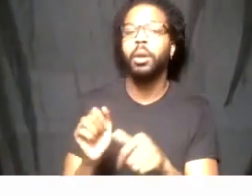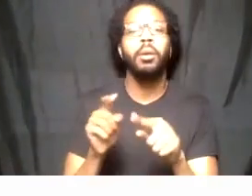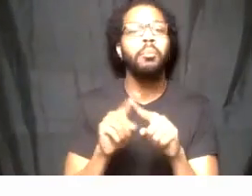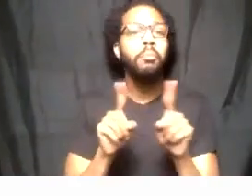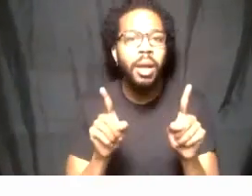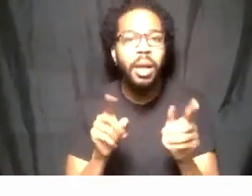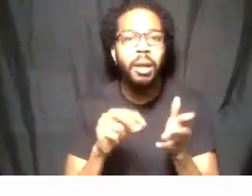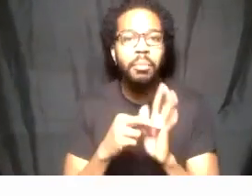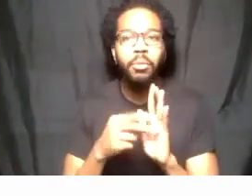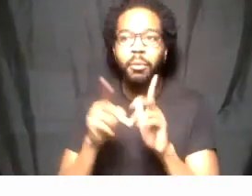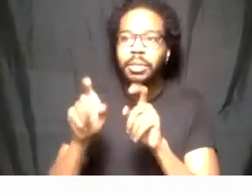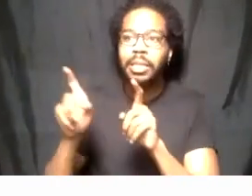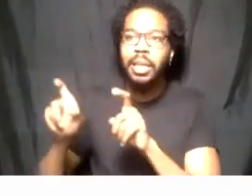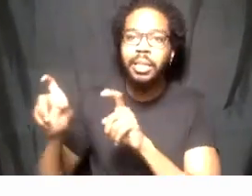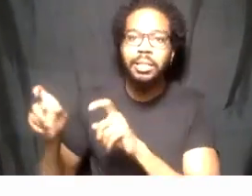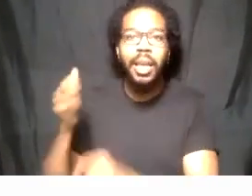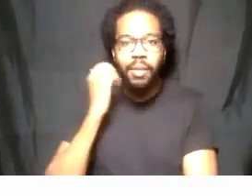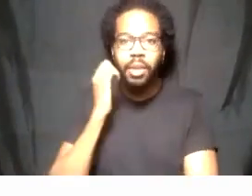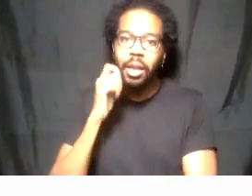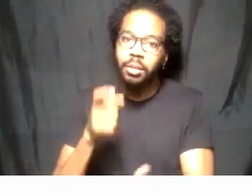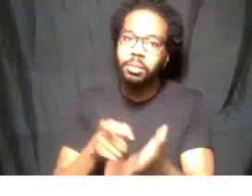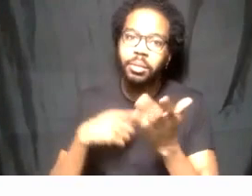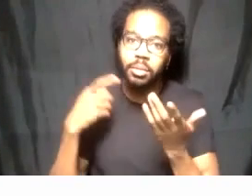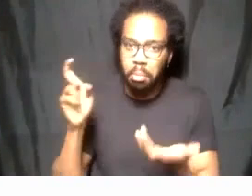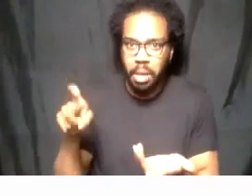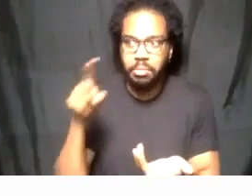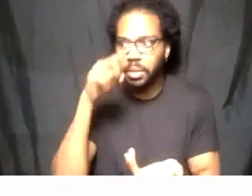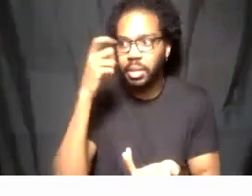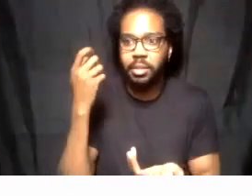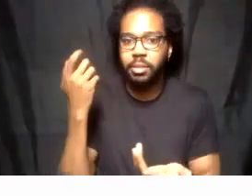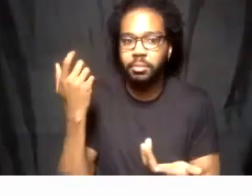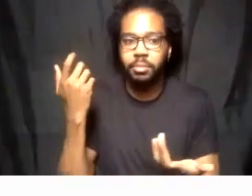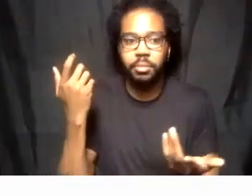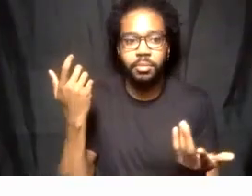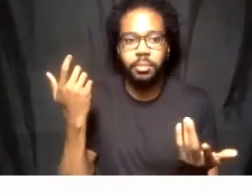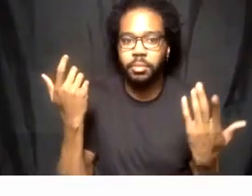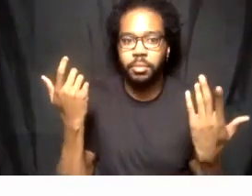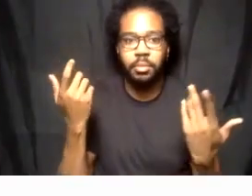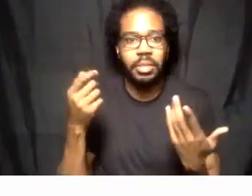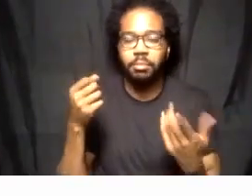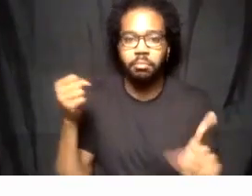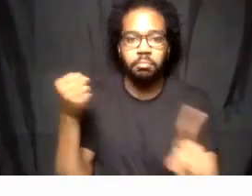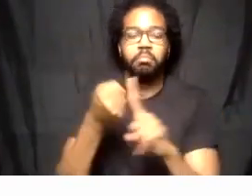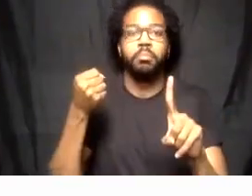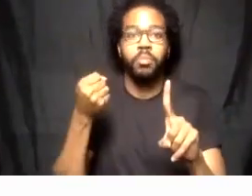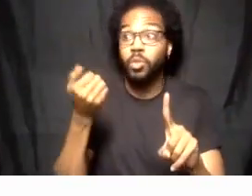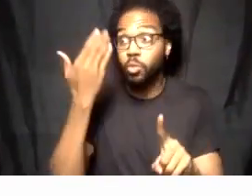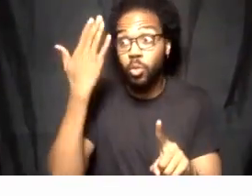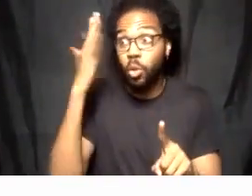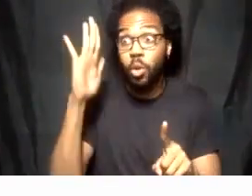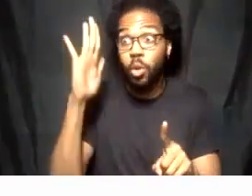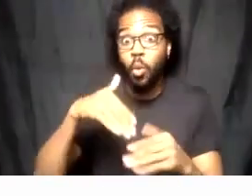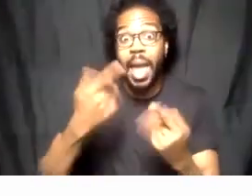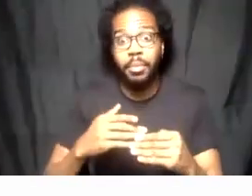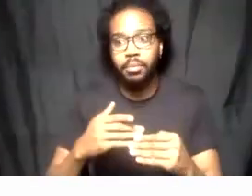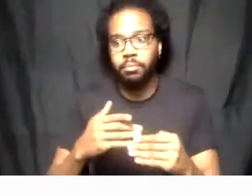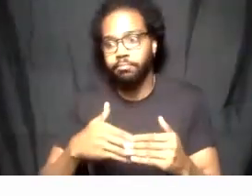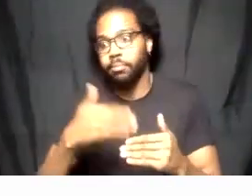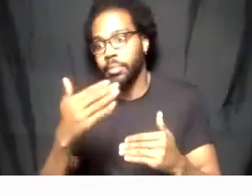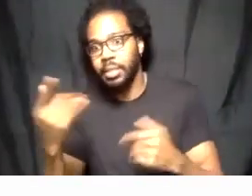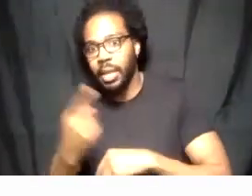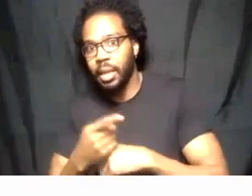require is to test people every single day, because it's a point in time. You don't know from that day to the next day